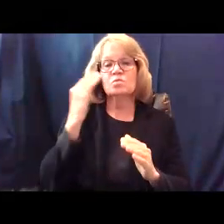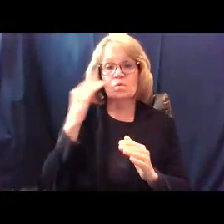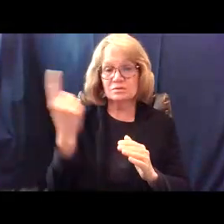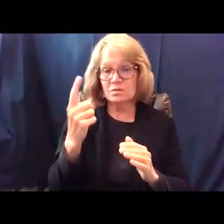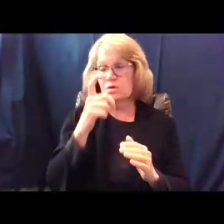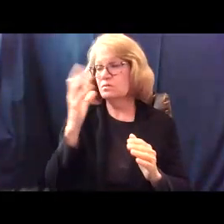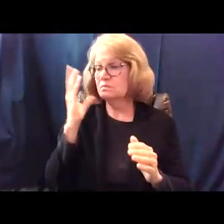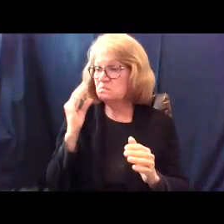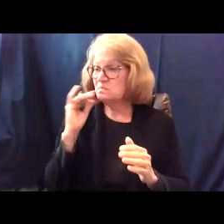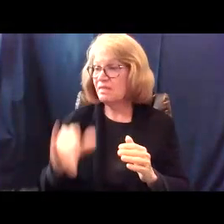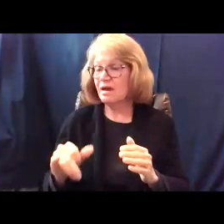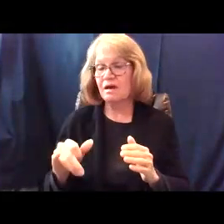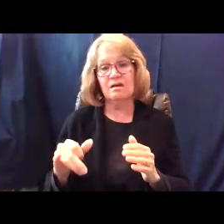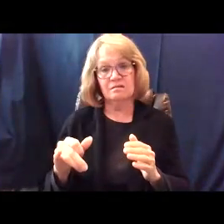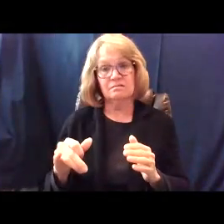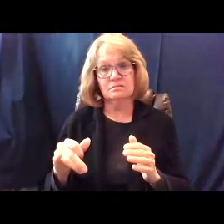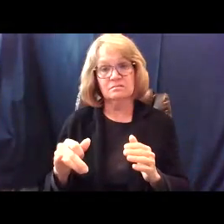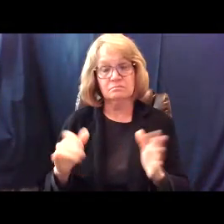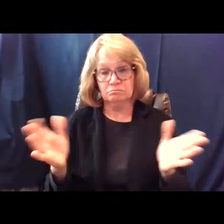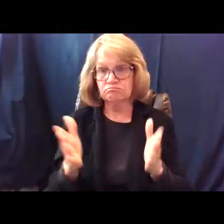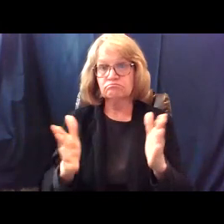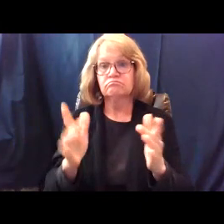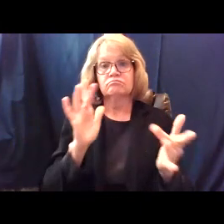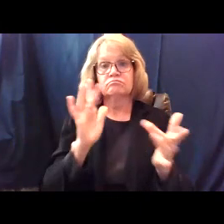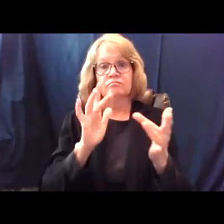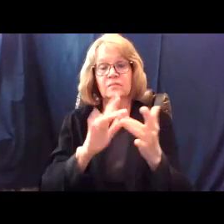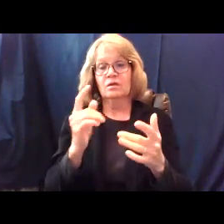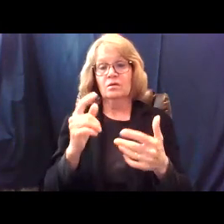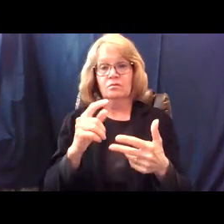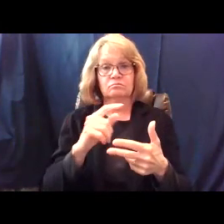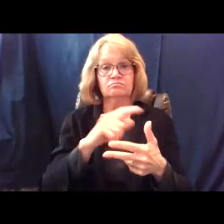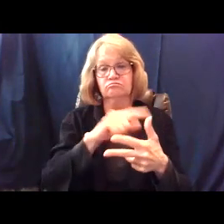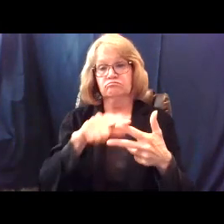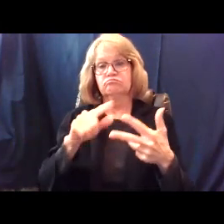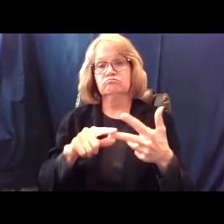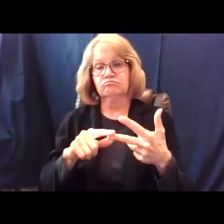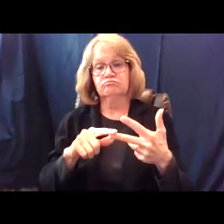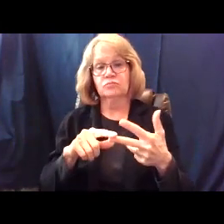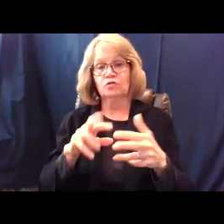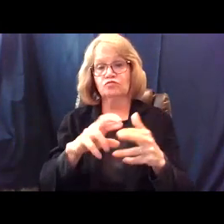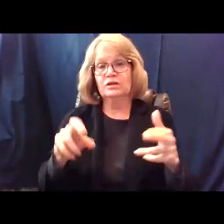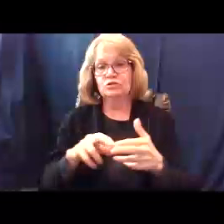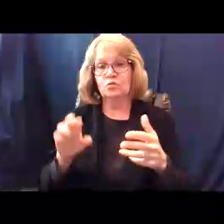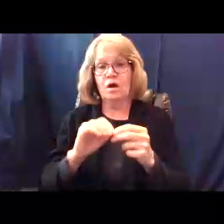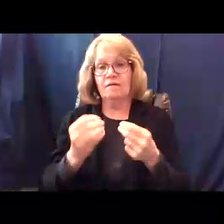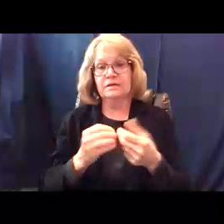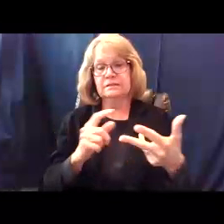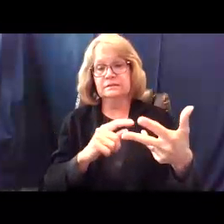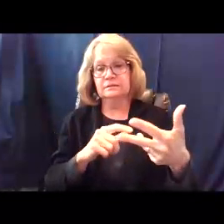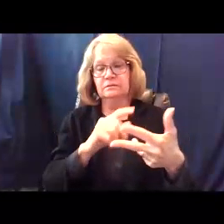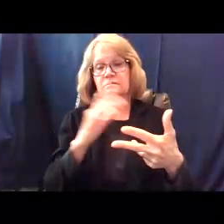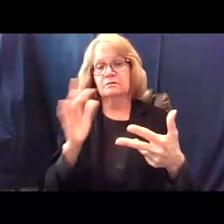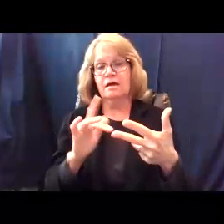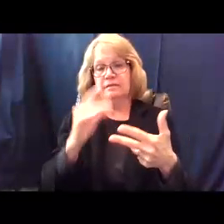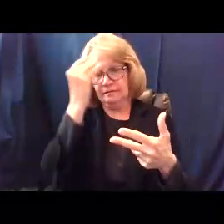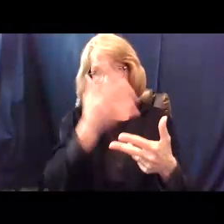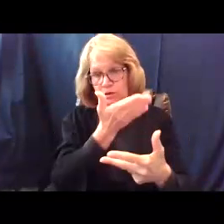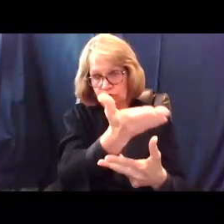has, I encourage you to reach out to one of our regional offices. We've got all of our contact information there. You can